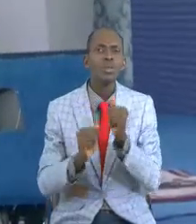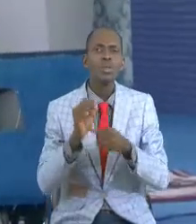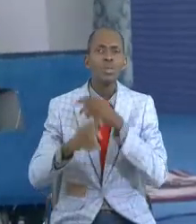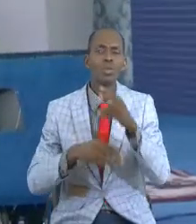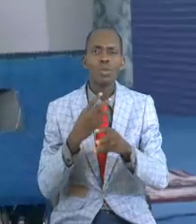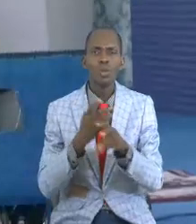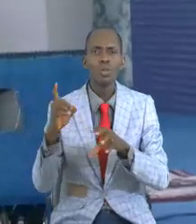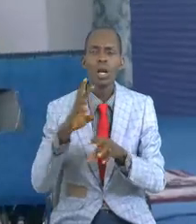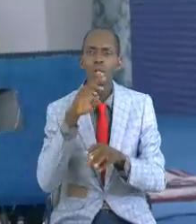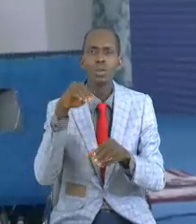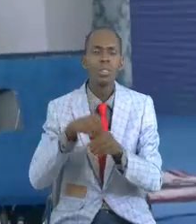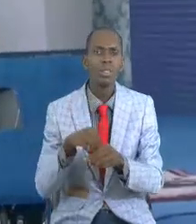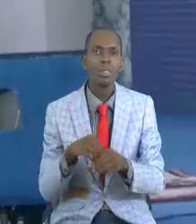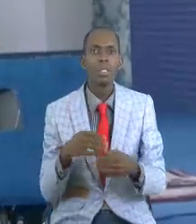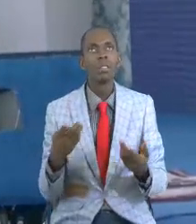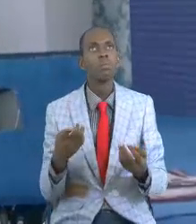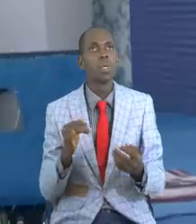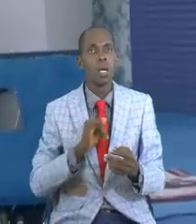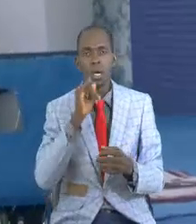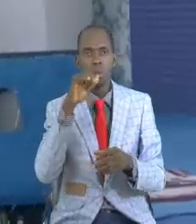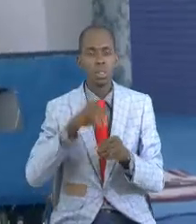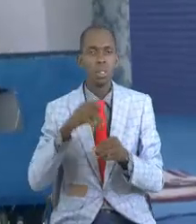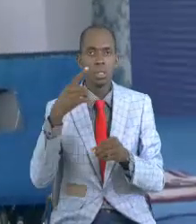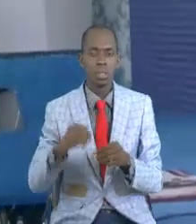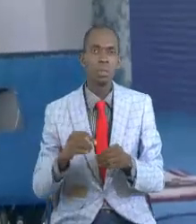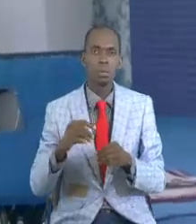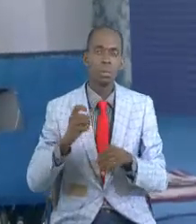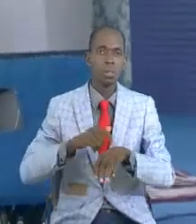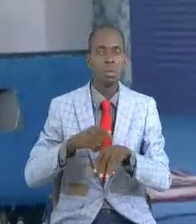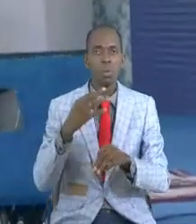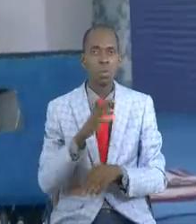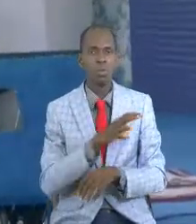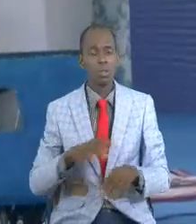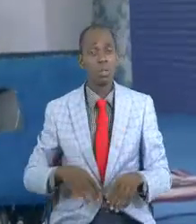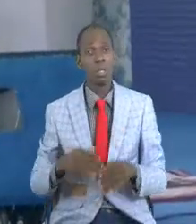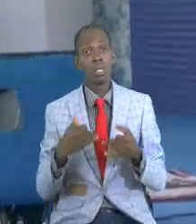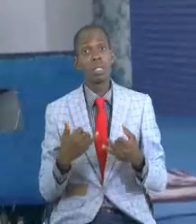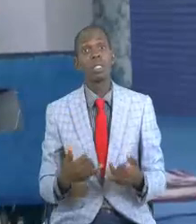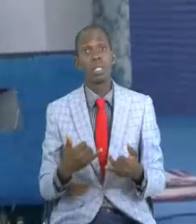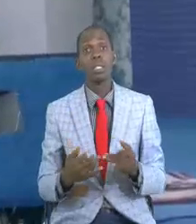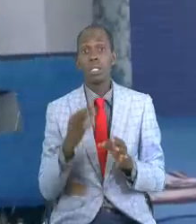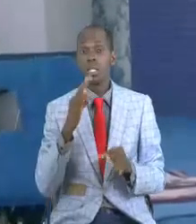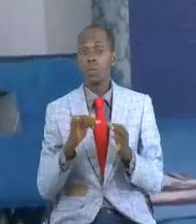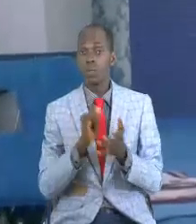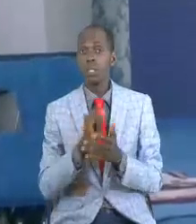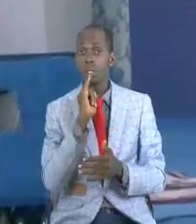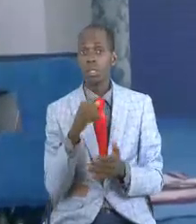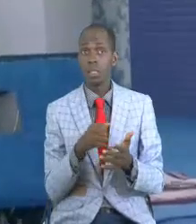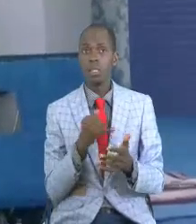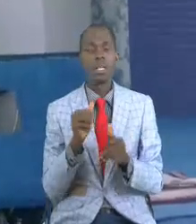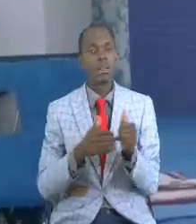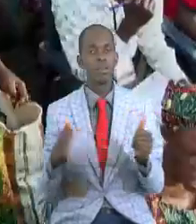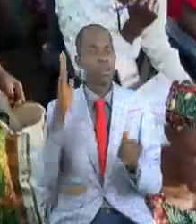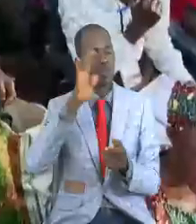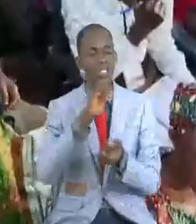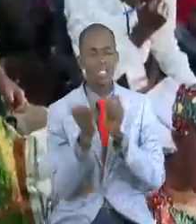He said, the dispensation of Christ. He said, now, if that is so, everything will change in your